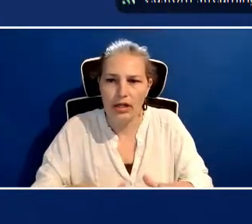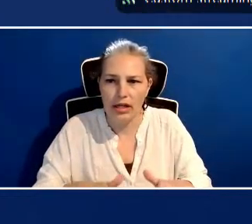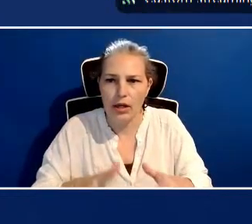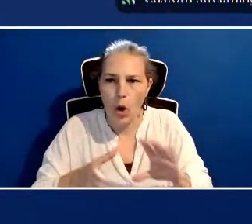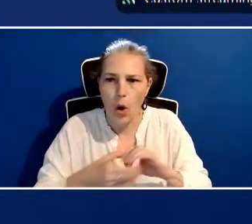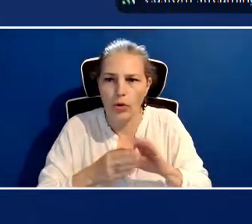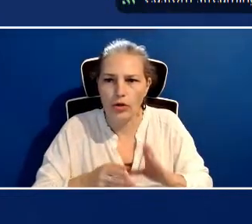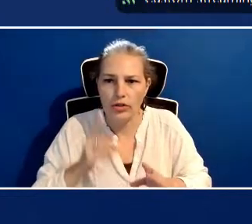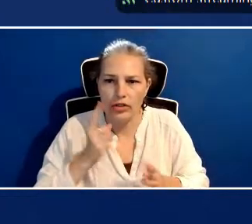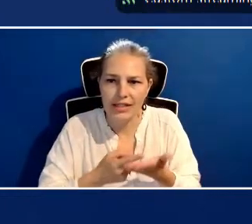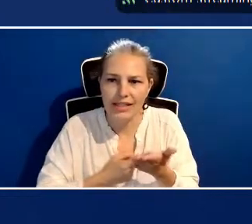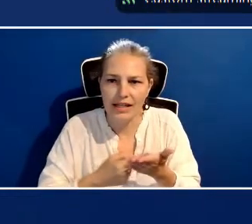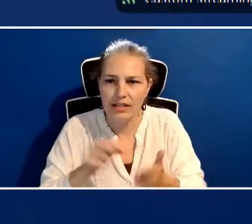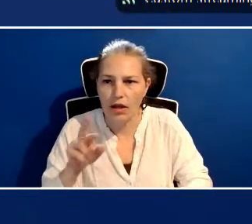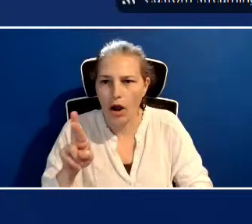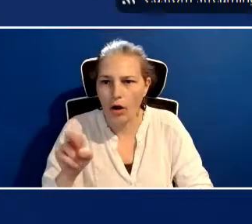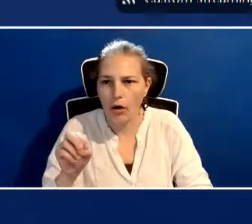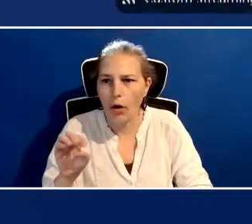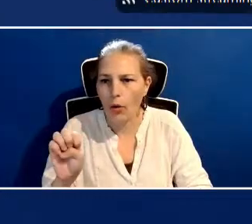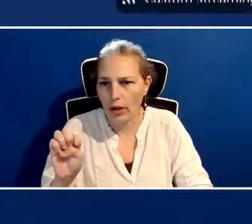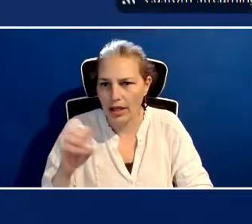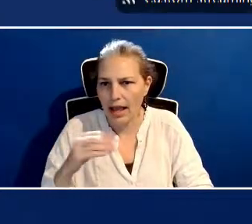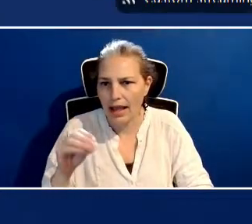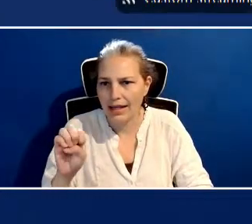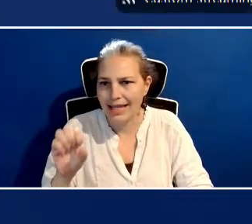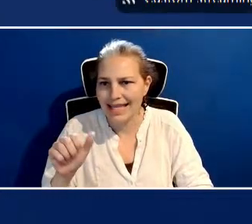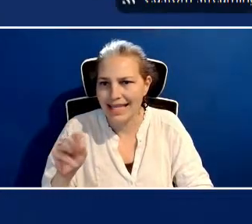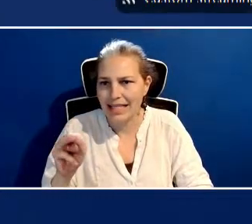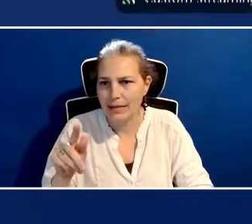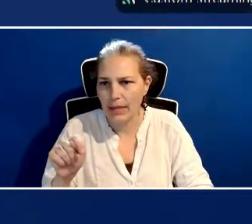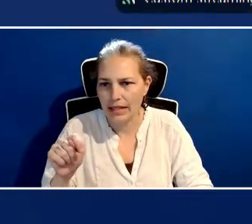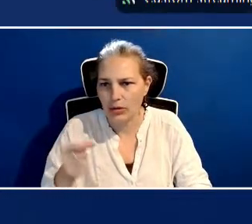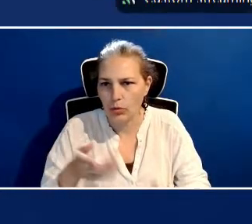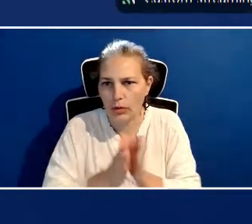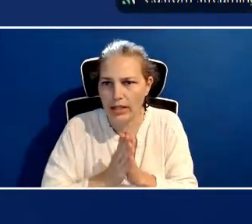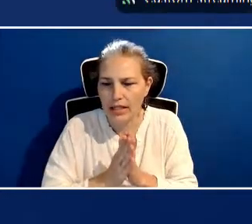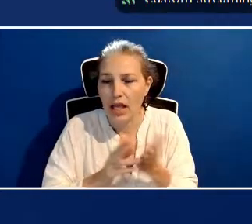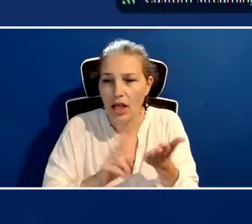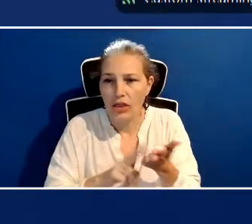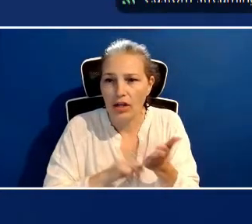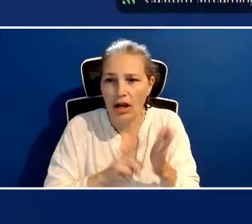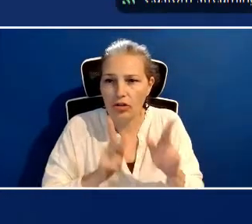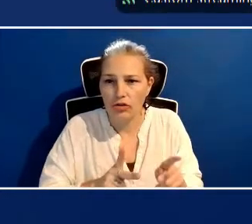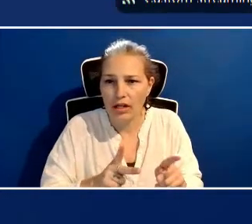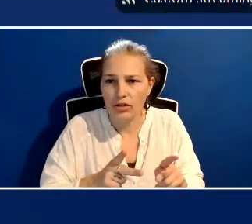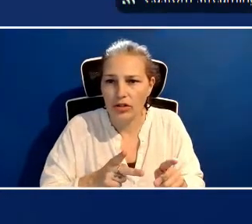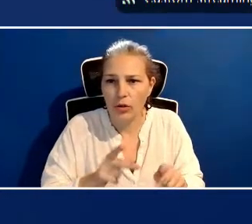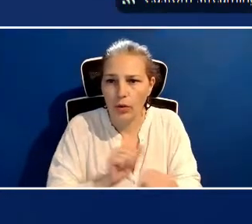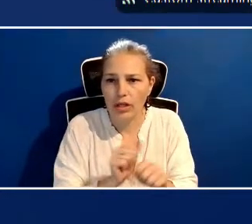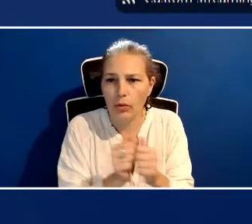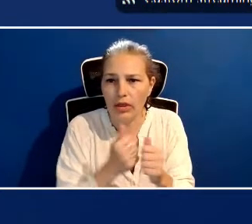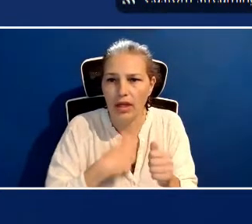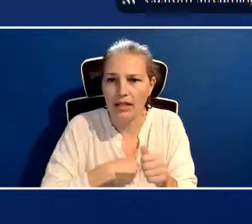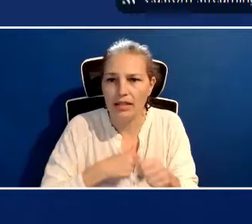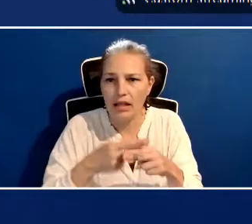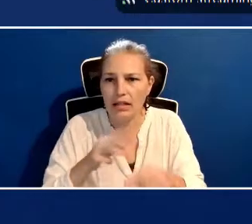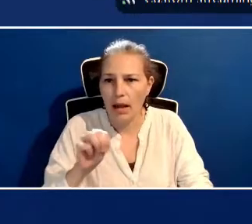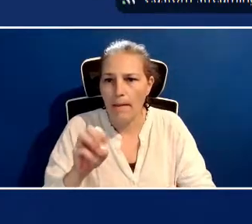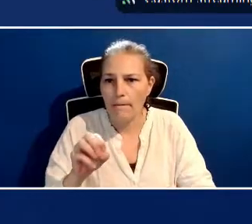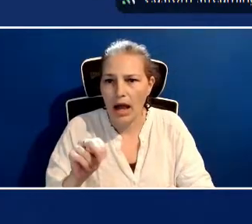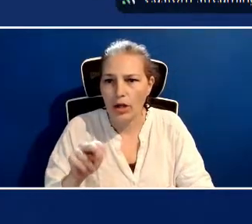contractor working with us on this is called Monument Right-of-Way Group. So if anyone receives a call from Monument, please know that they are working with